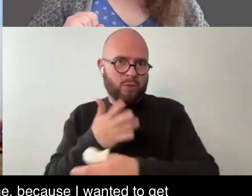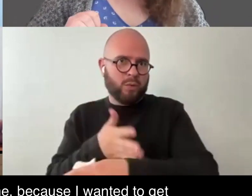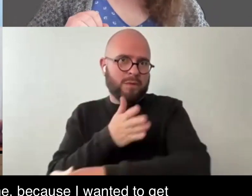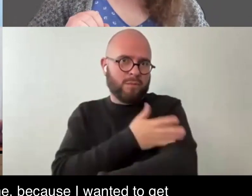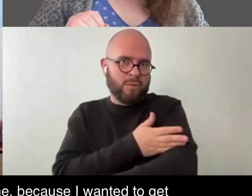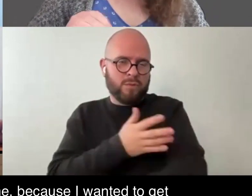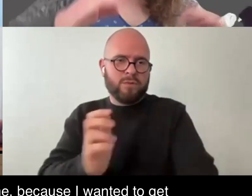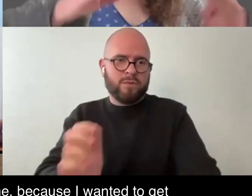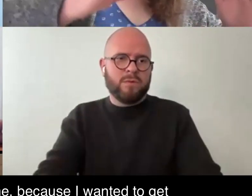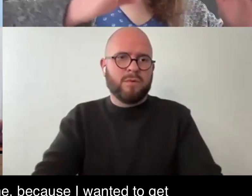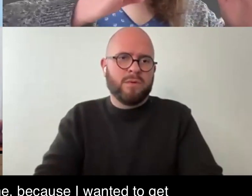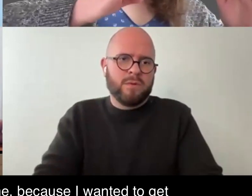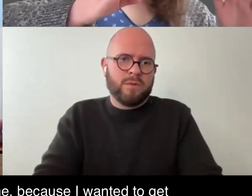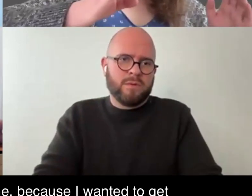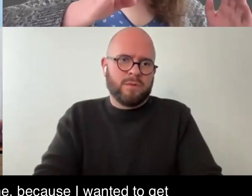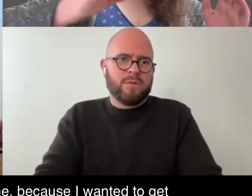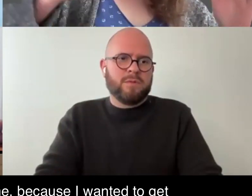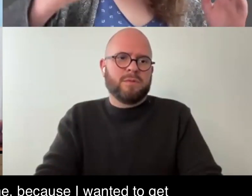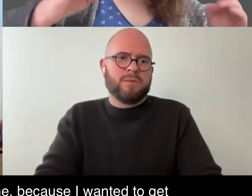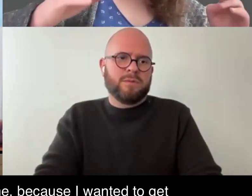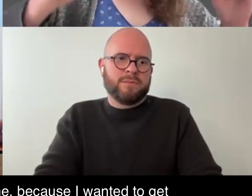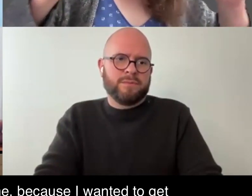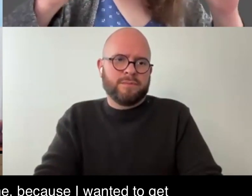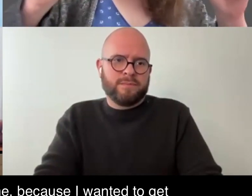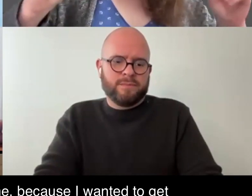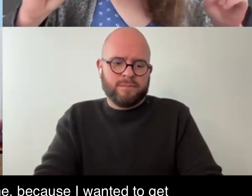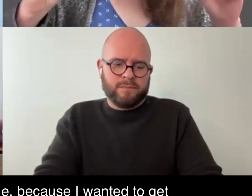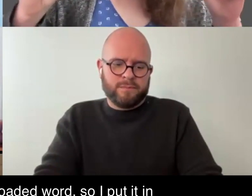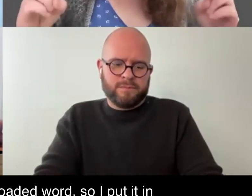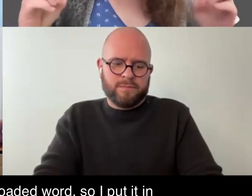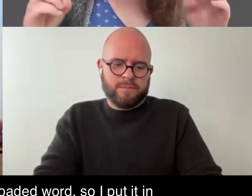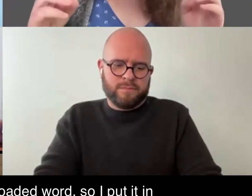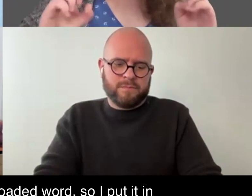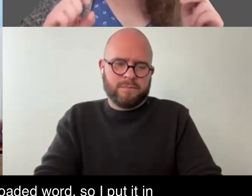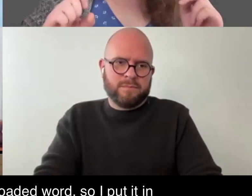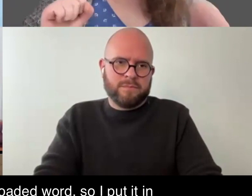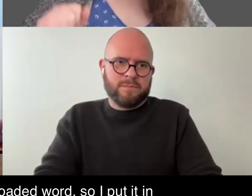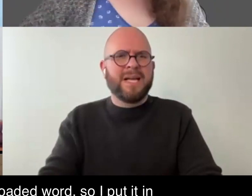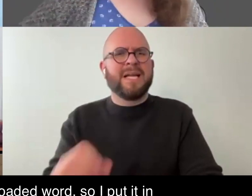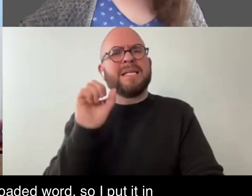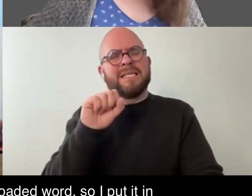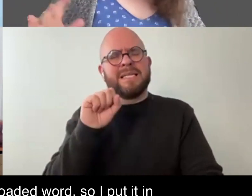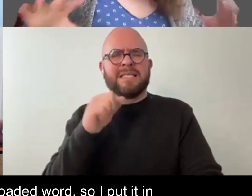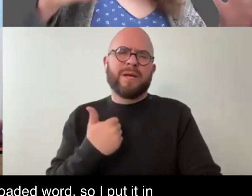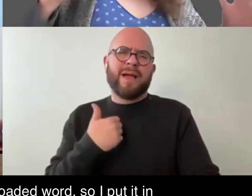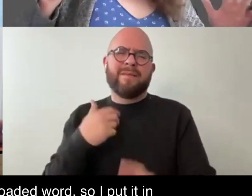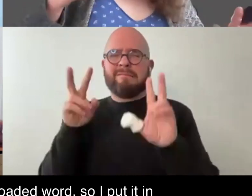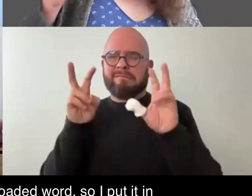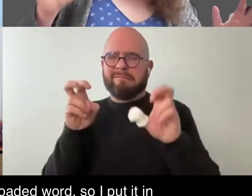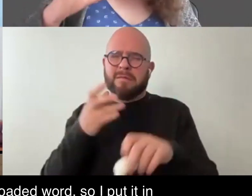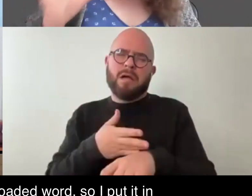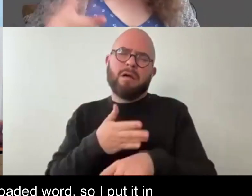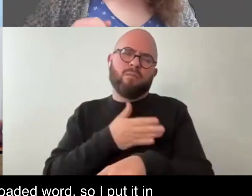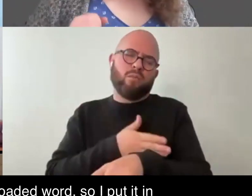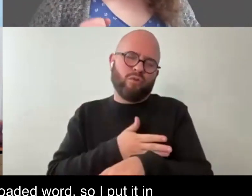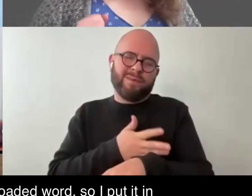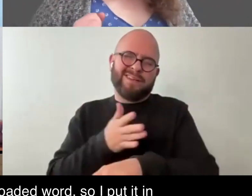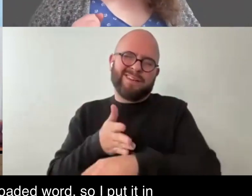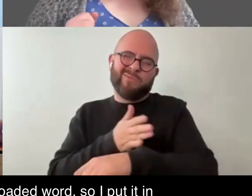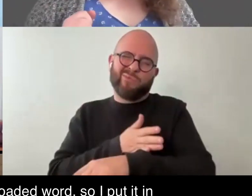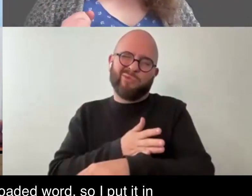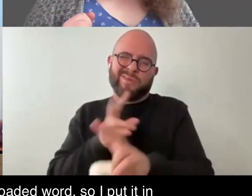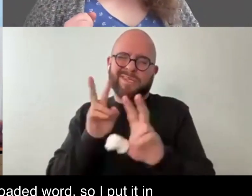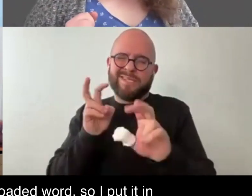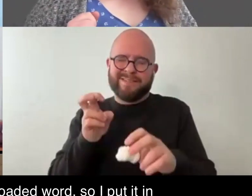And there was some, you know, quote unquote improvement. It's a loaded word, so I put it in